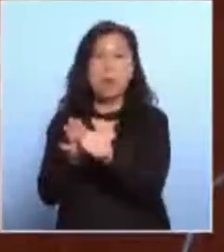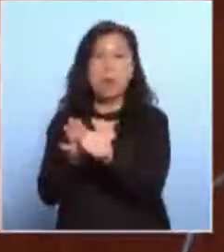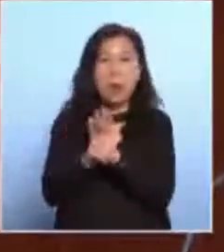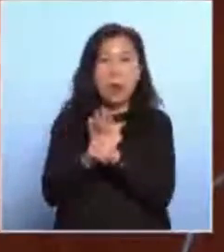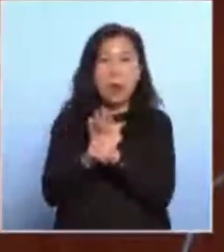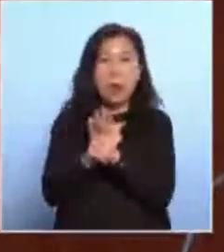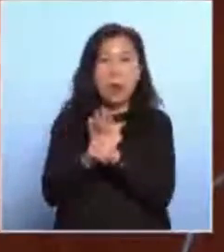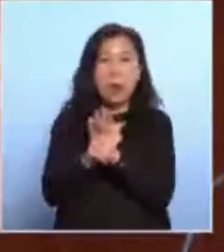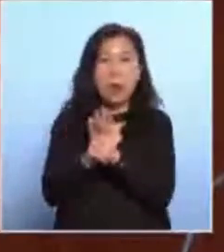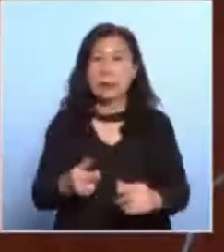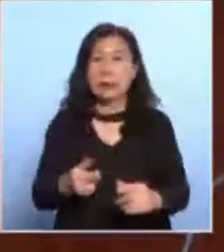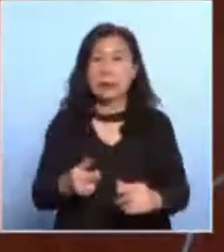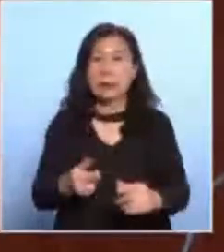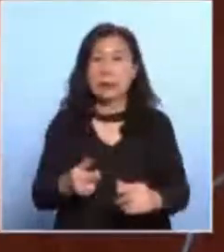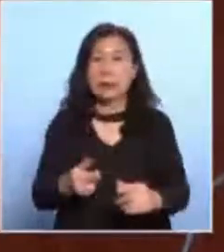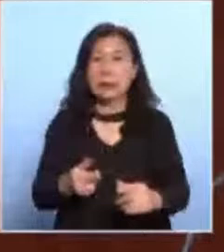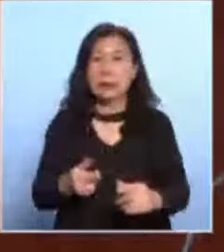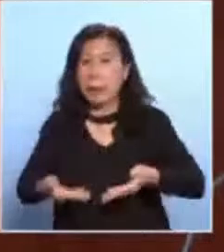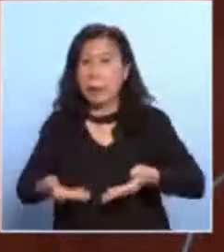individuals.